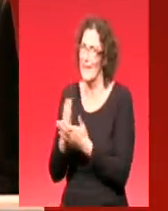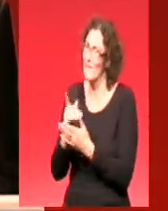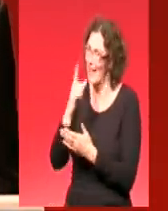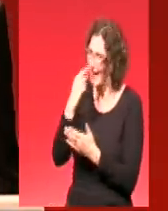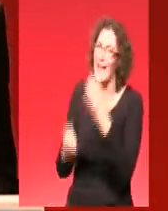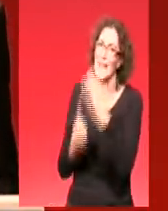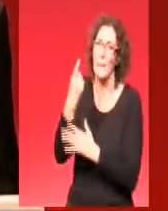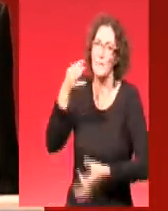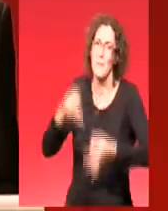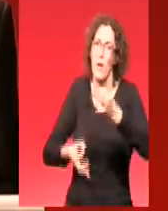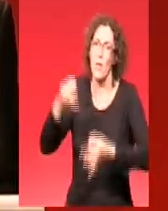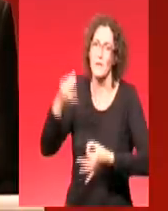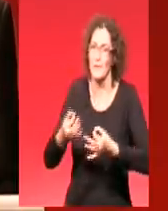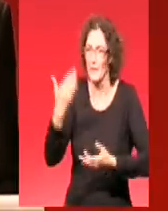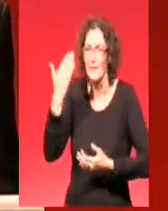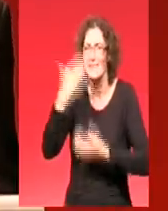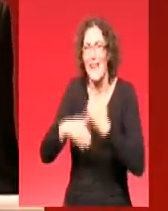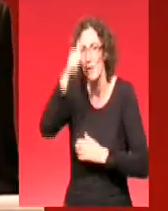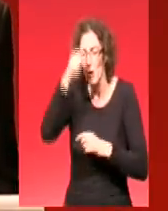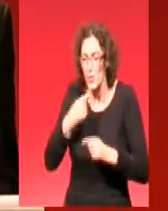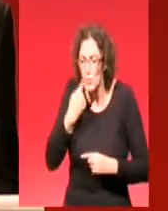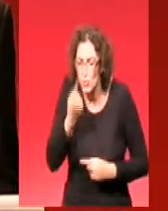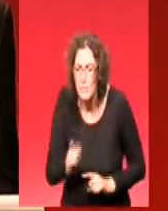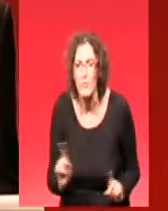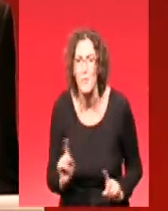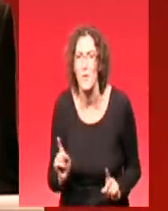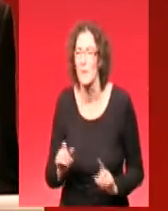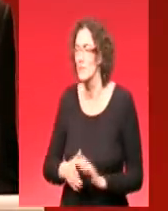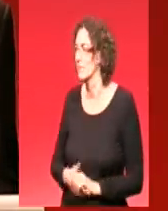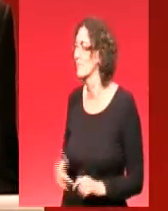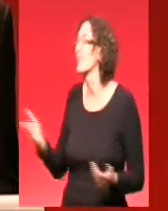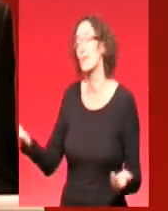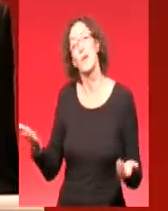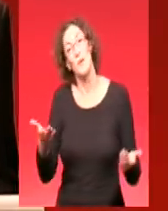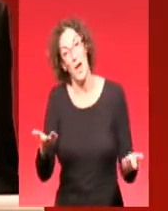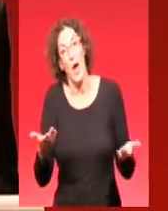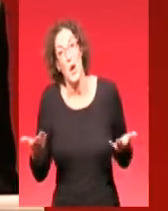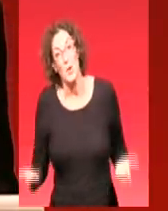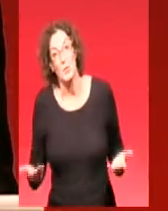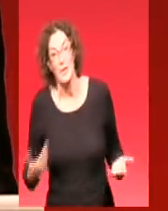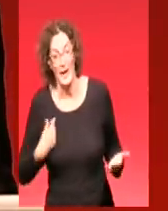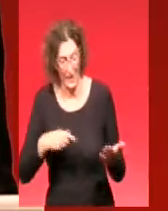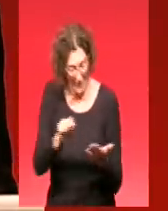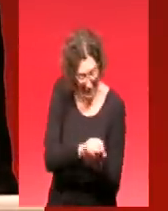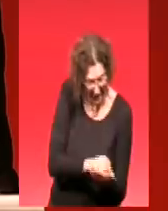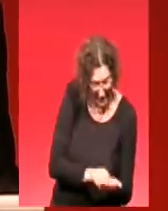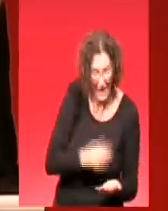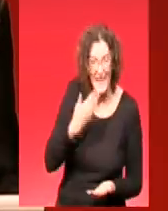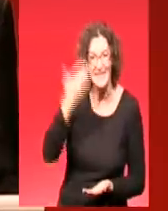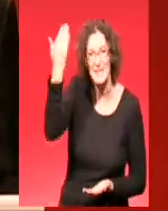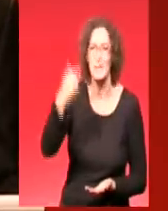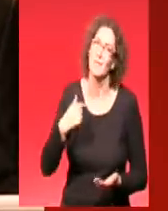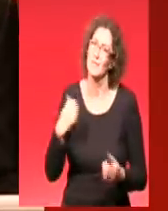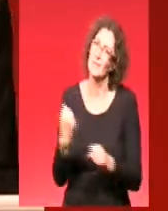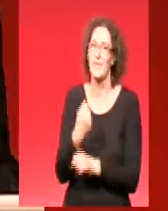So I am truly delighted to say that preparing today's speech was a good deal easier. Not because I'm now stepping down from the